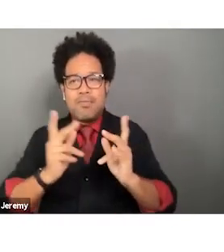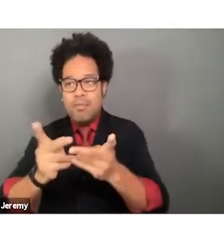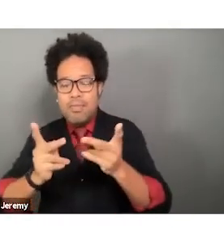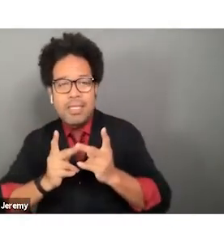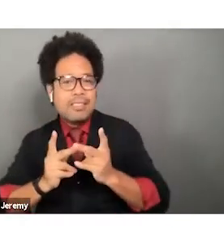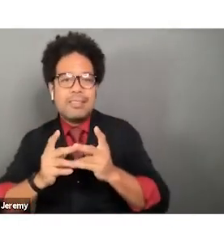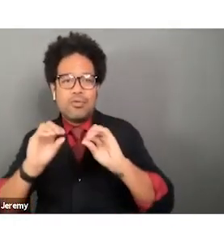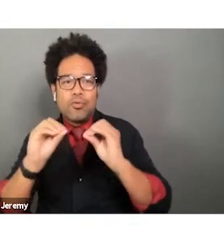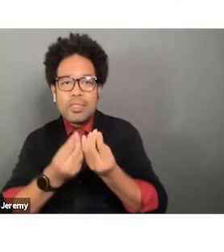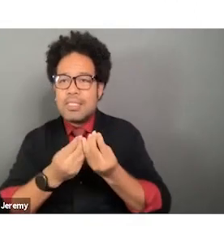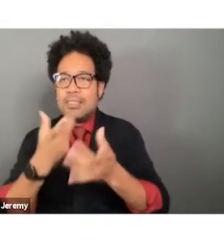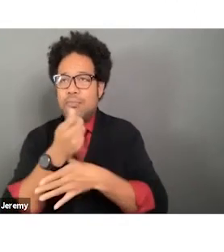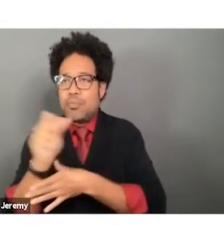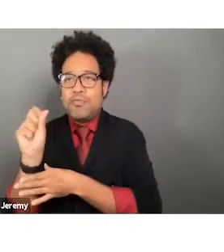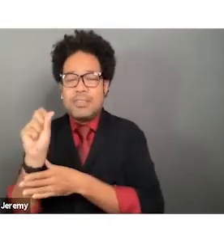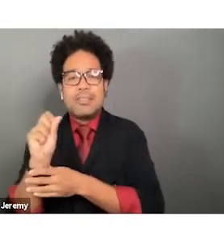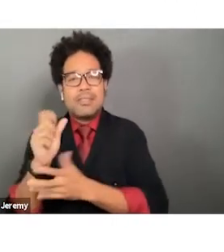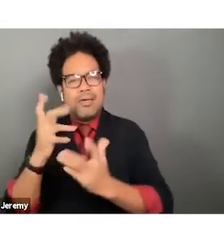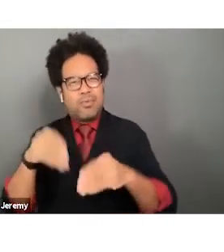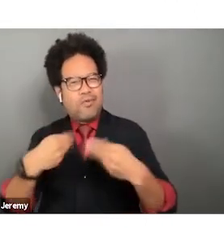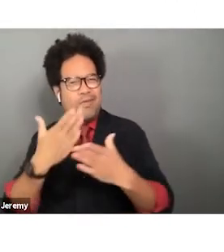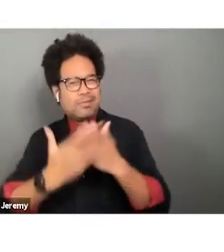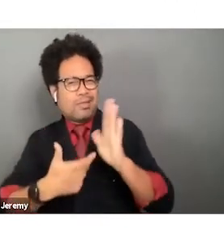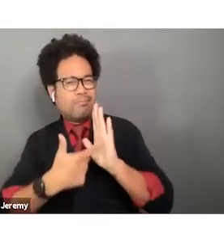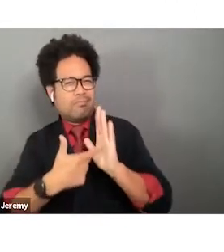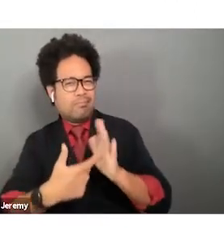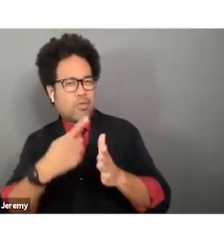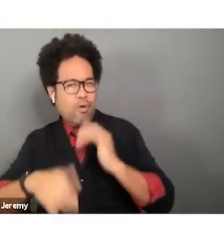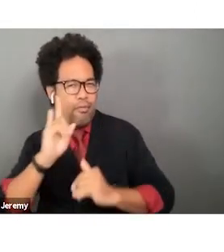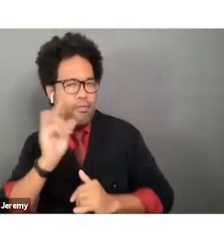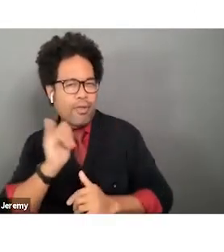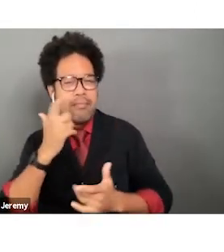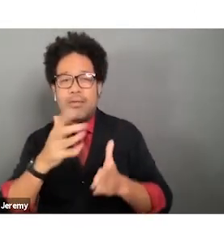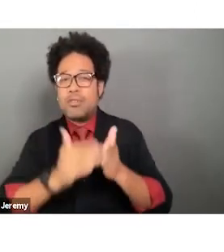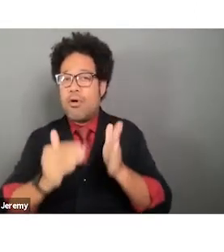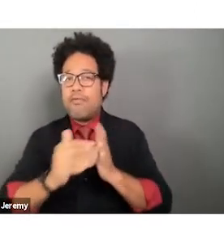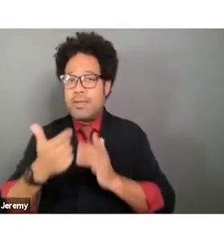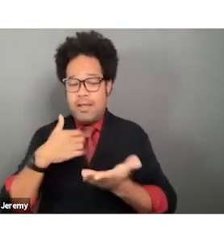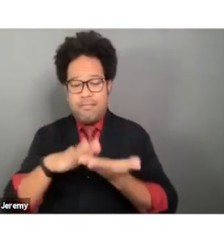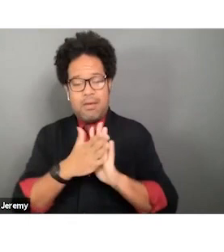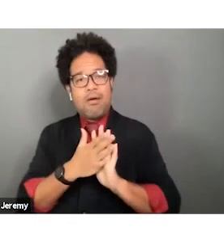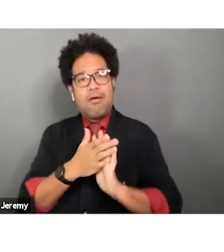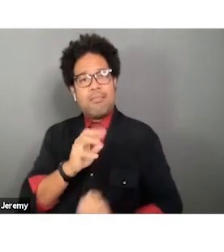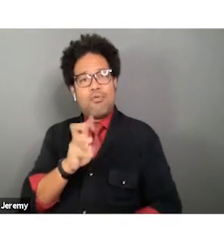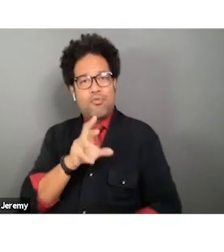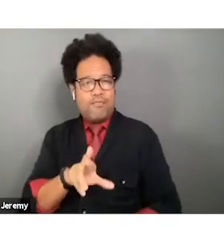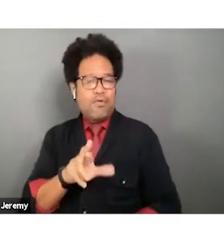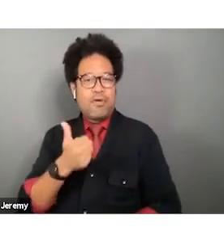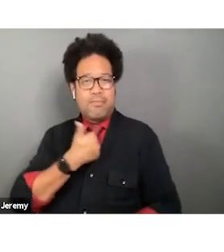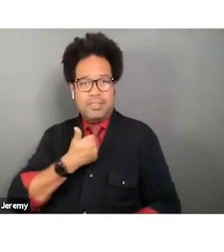and movements. And I want to provide some examples of what that looks like, because oftentimes I've been a weaver, especially when I've worked as a